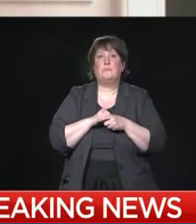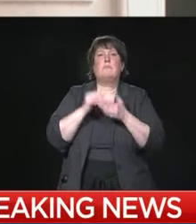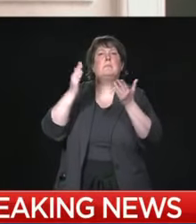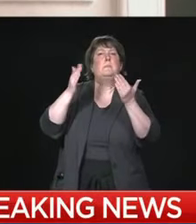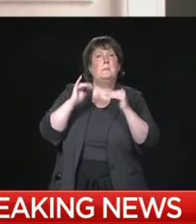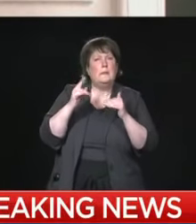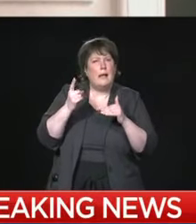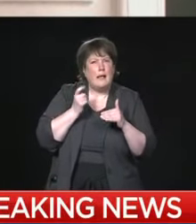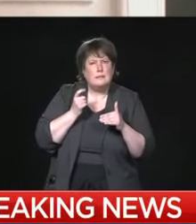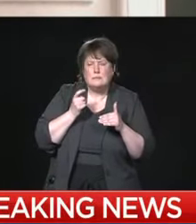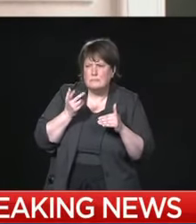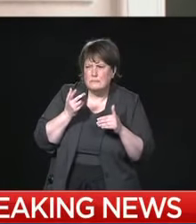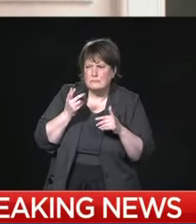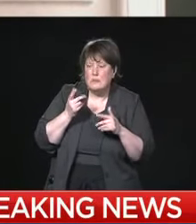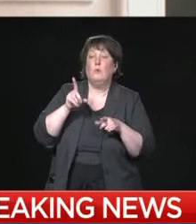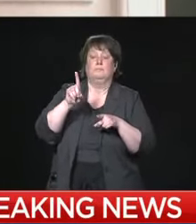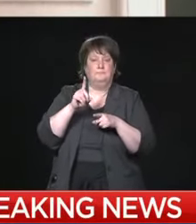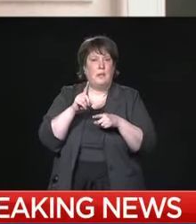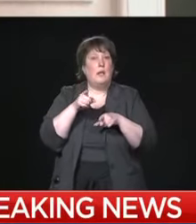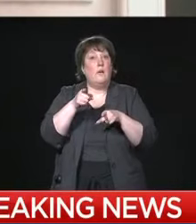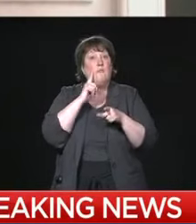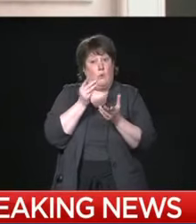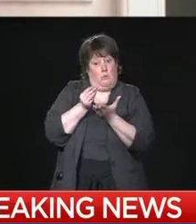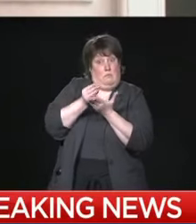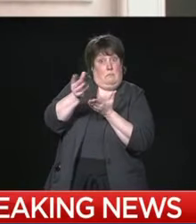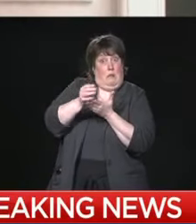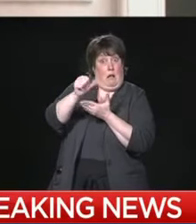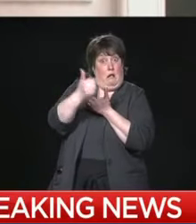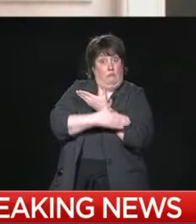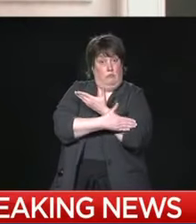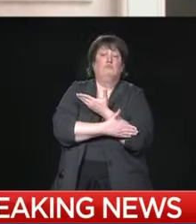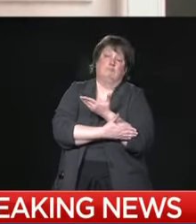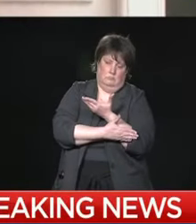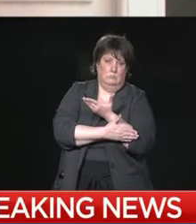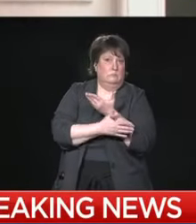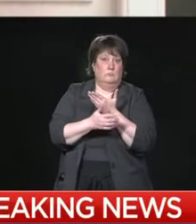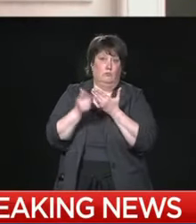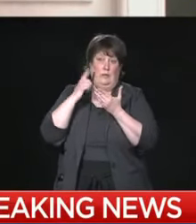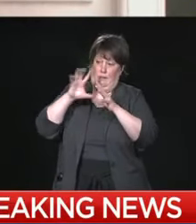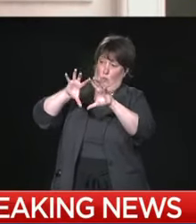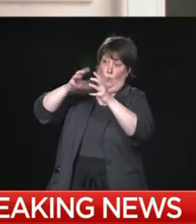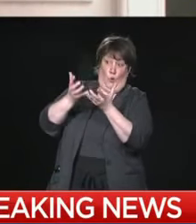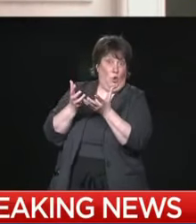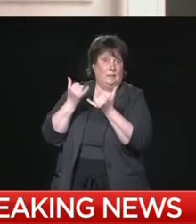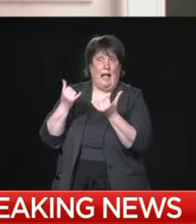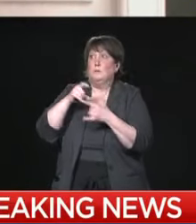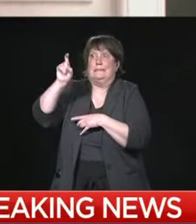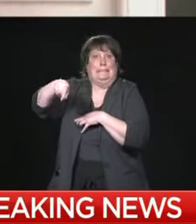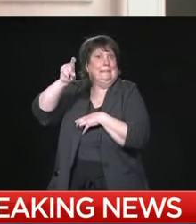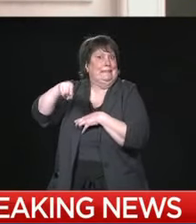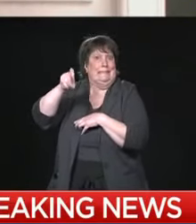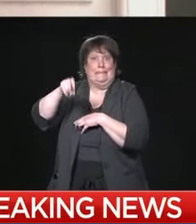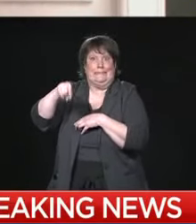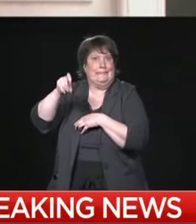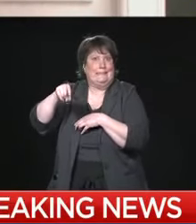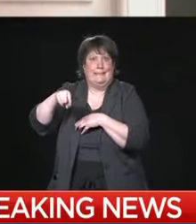second question, yes, on procurement, the entire world is trying to get its hands